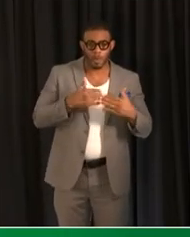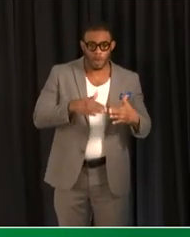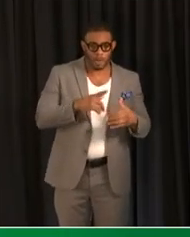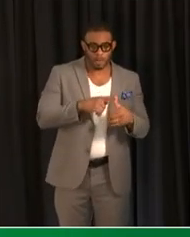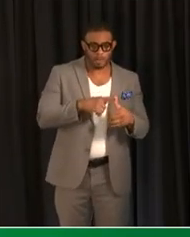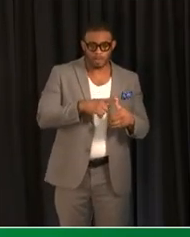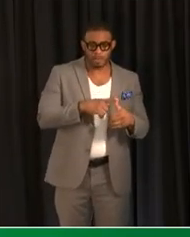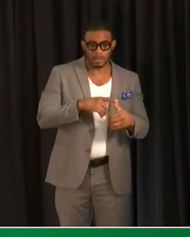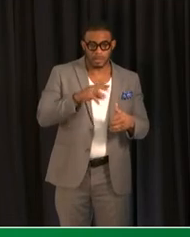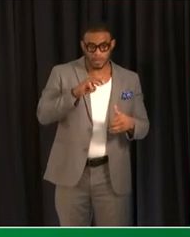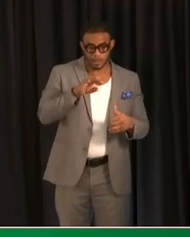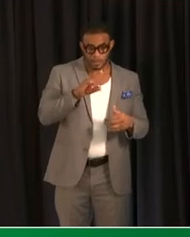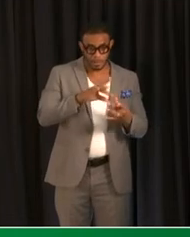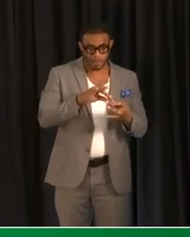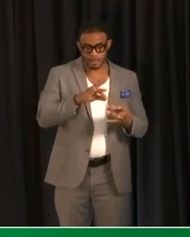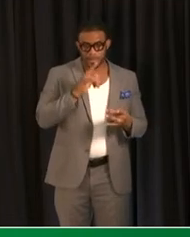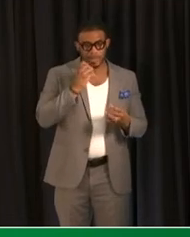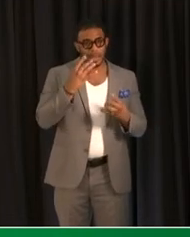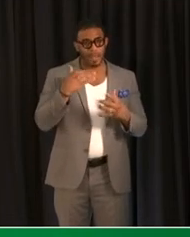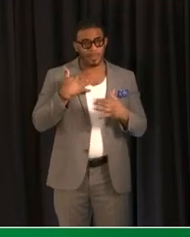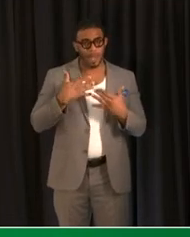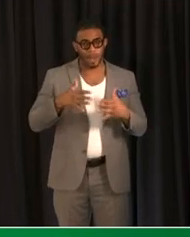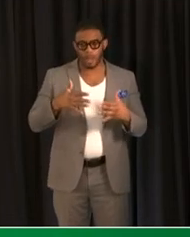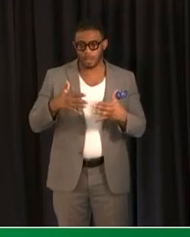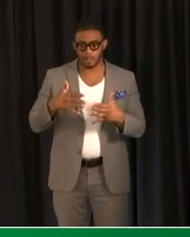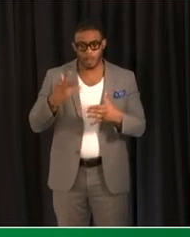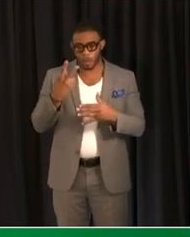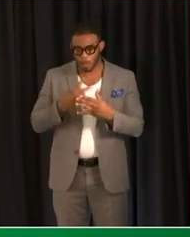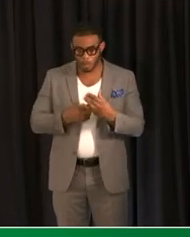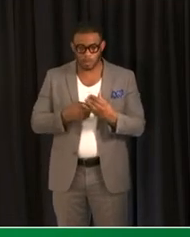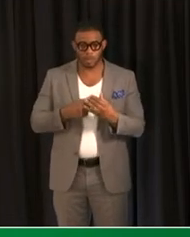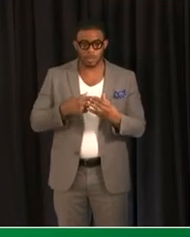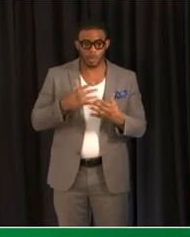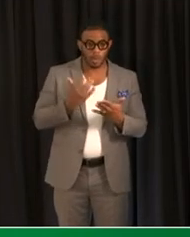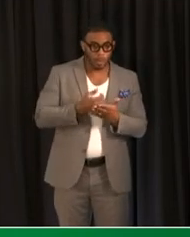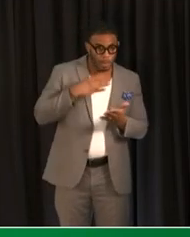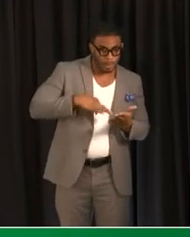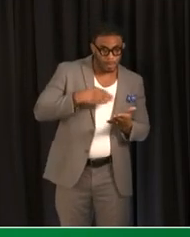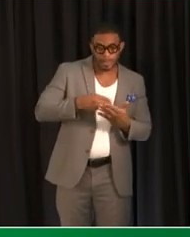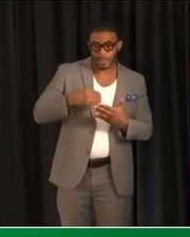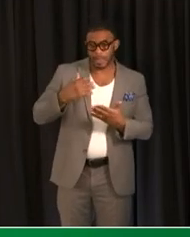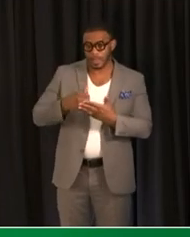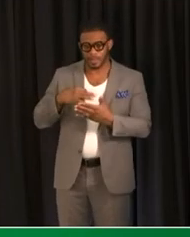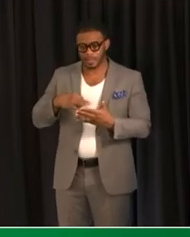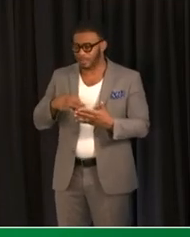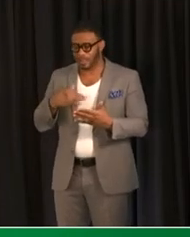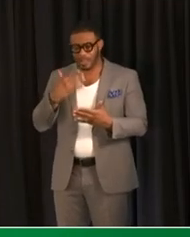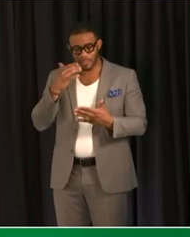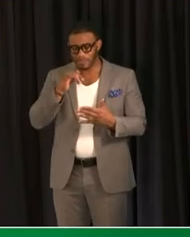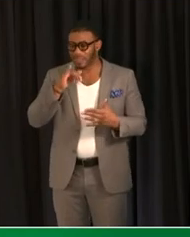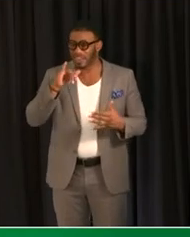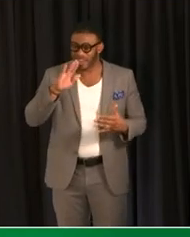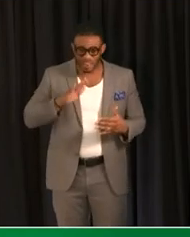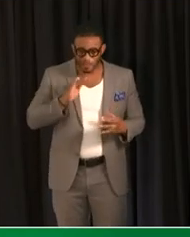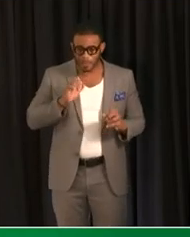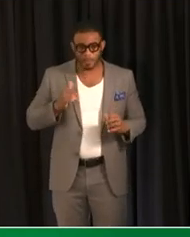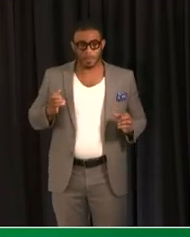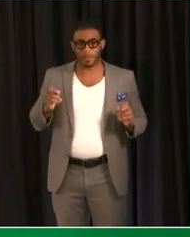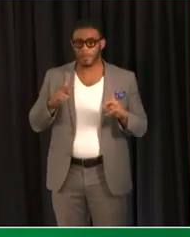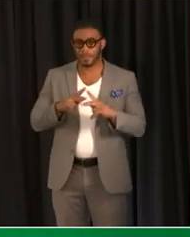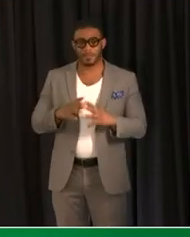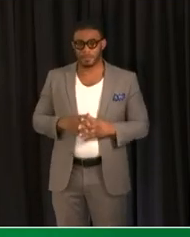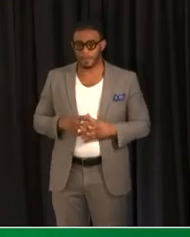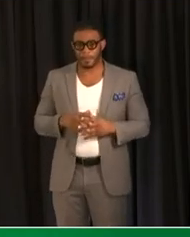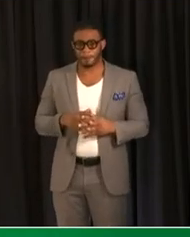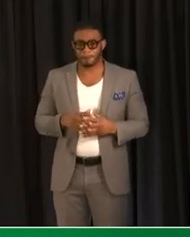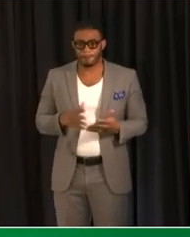people lost. And as Miriam said, there's a lot that's been lost, both in revenue and income, that I don't know that we'll ever be able to make